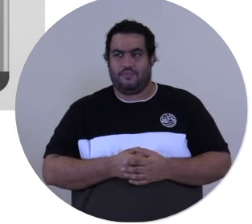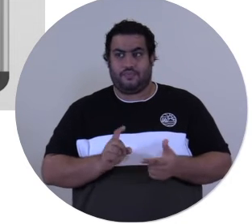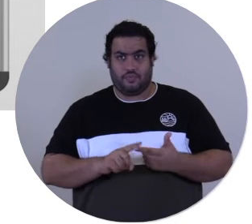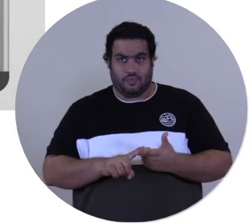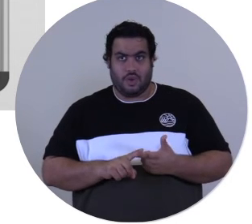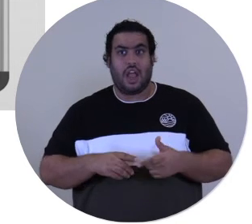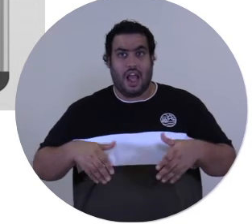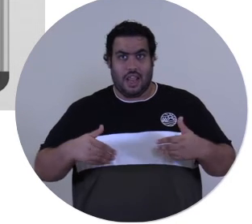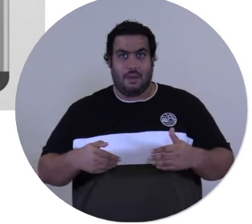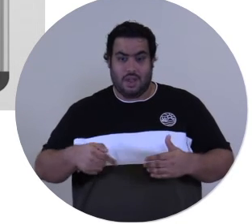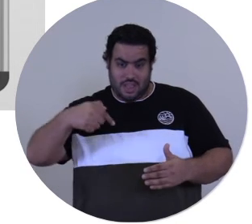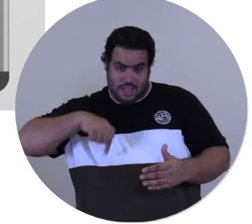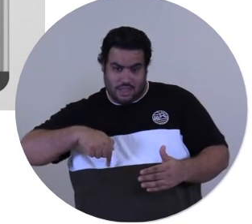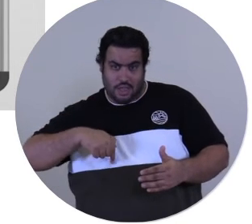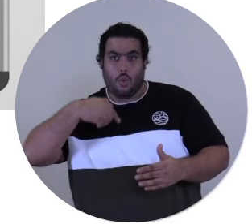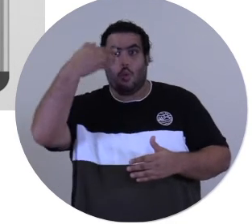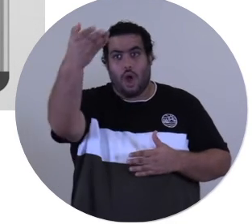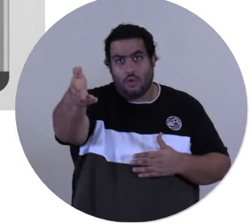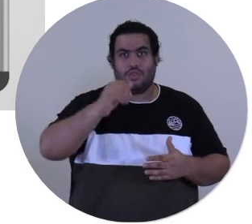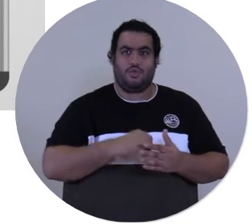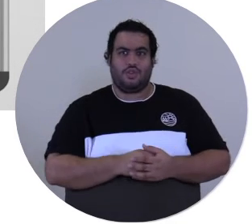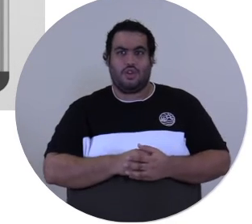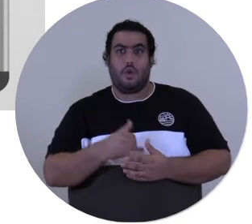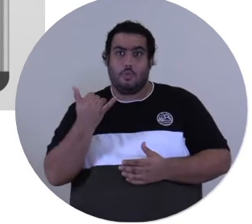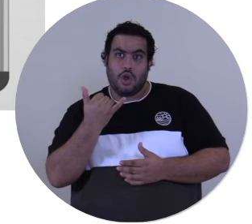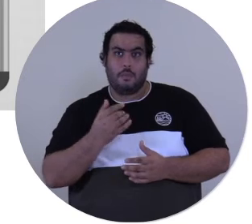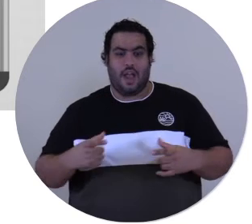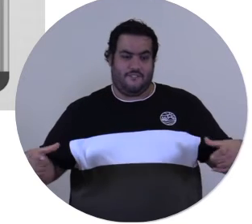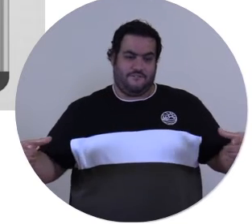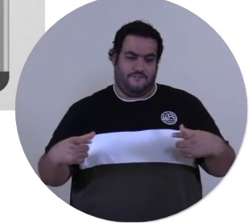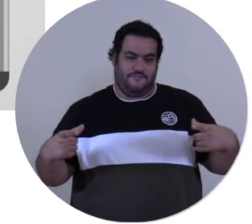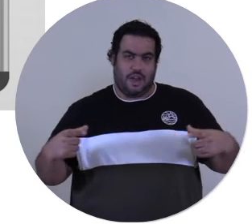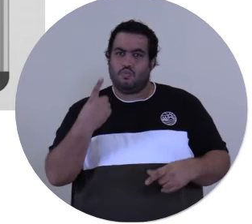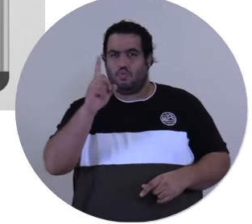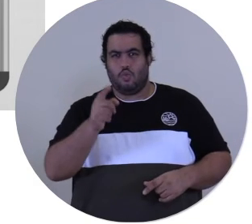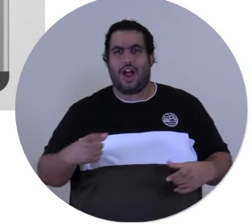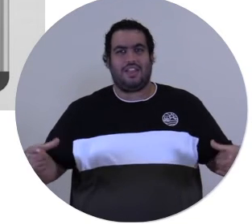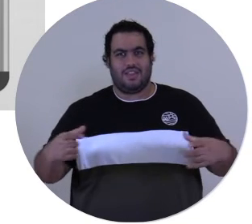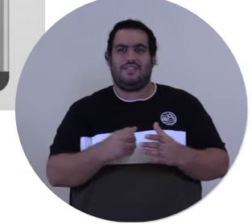They are outdoor and involve groups and socializing.